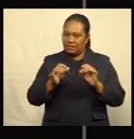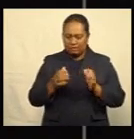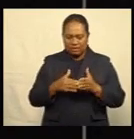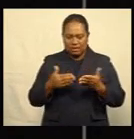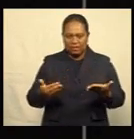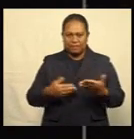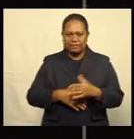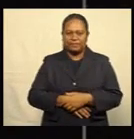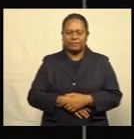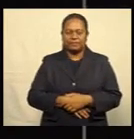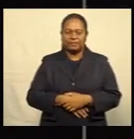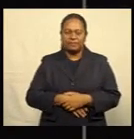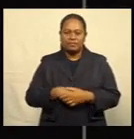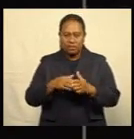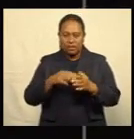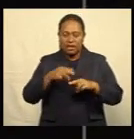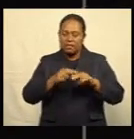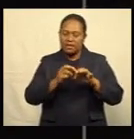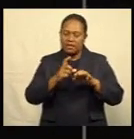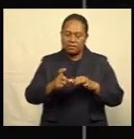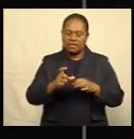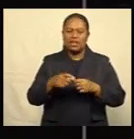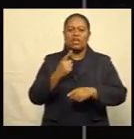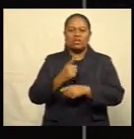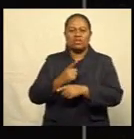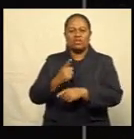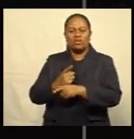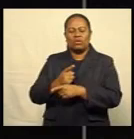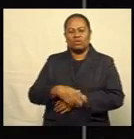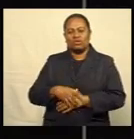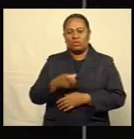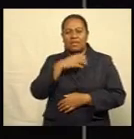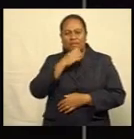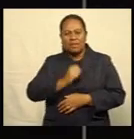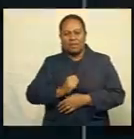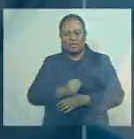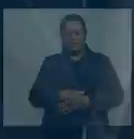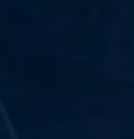spoke to SCC Special Administrators Chair Isikeli Tikonduandua.